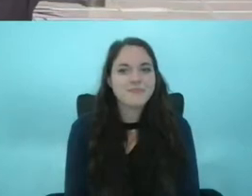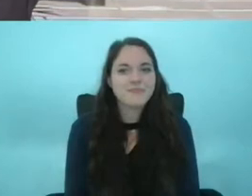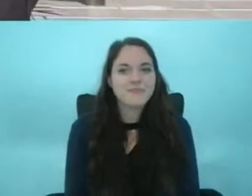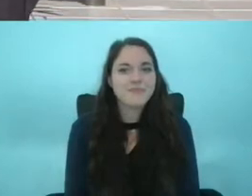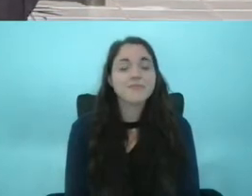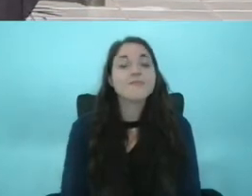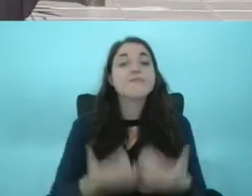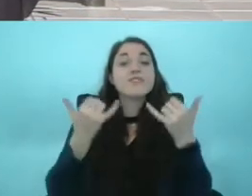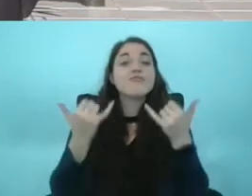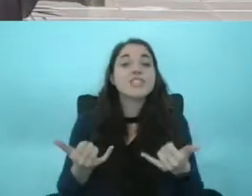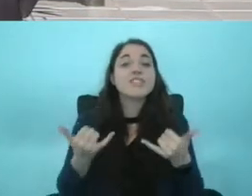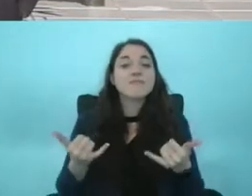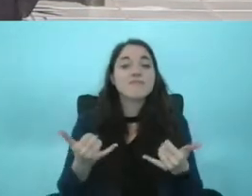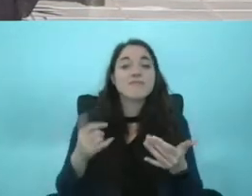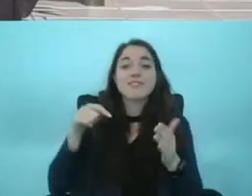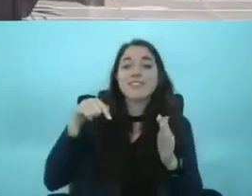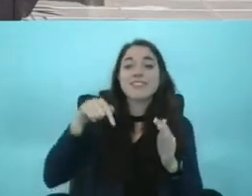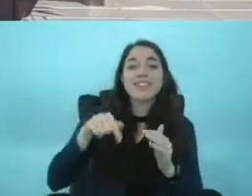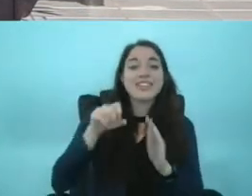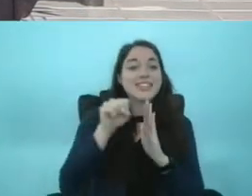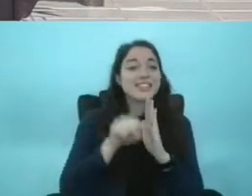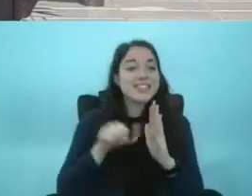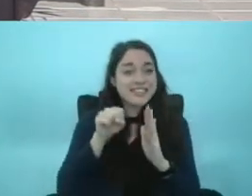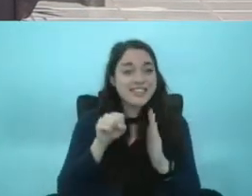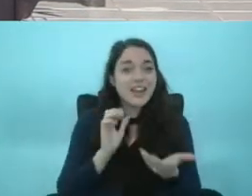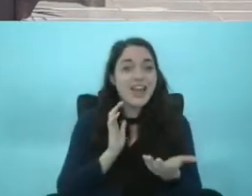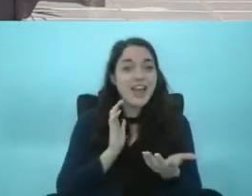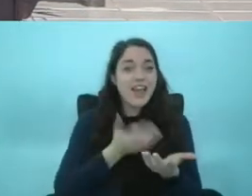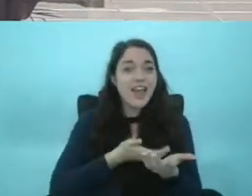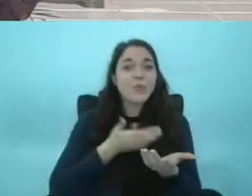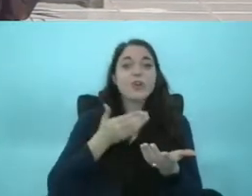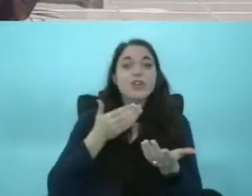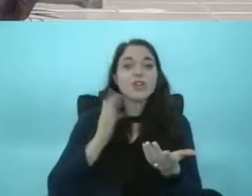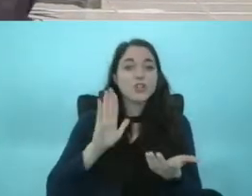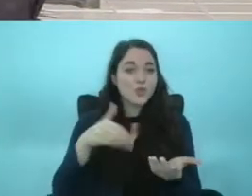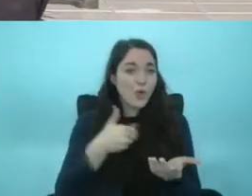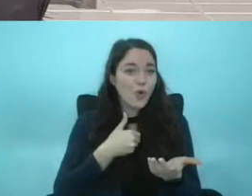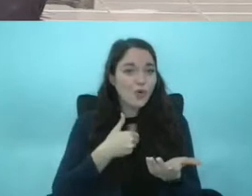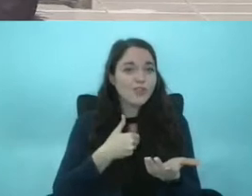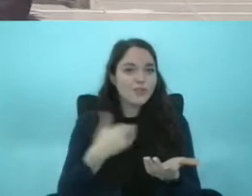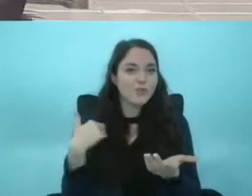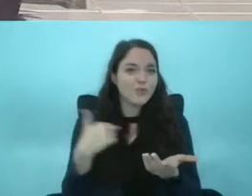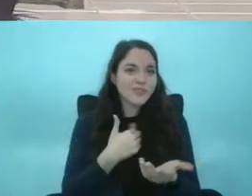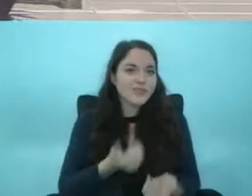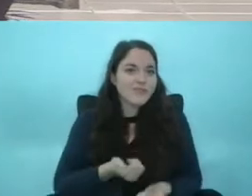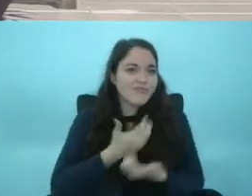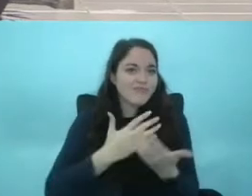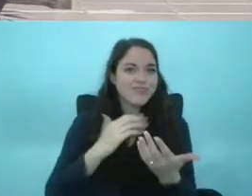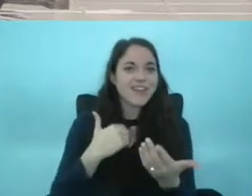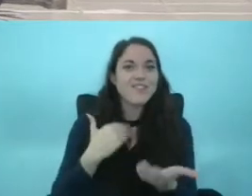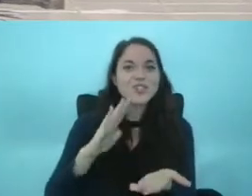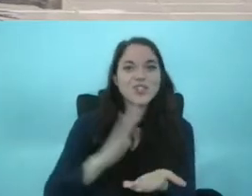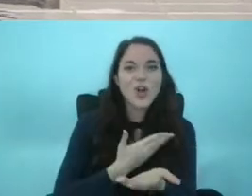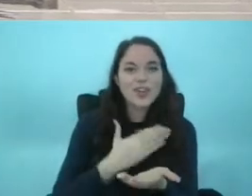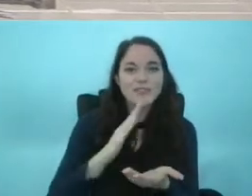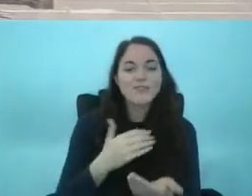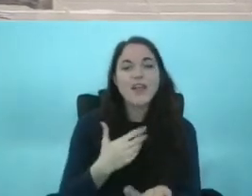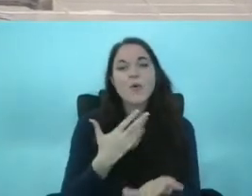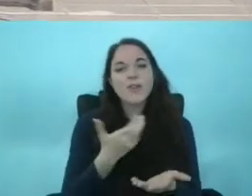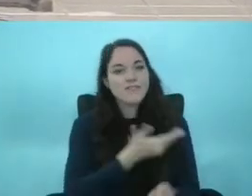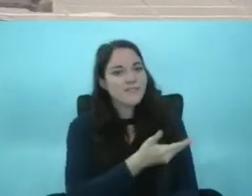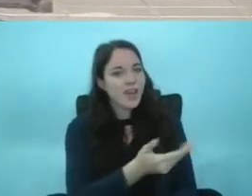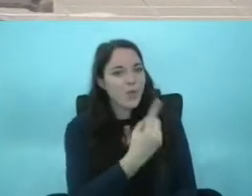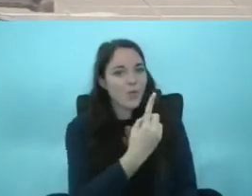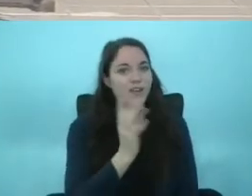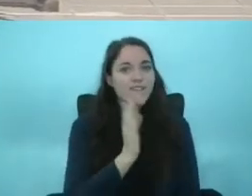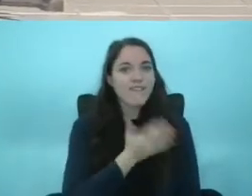During this time, this season of our souls, our songs, I wanted to especially invite one of our longest members